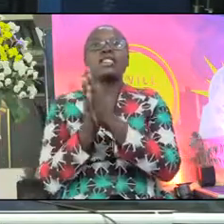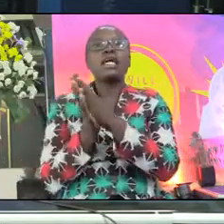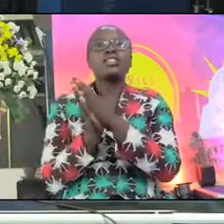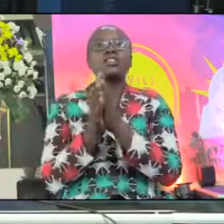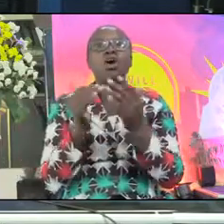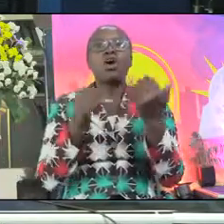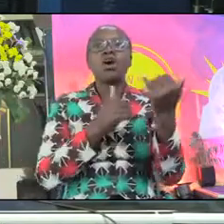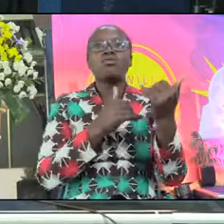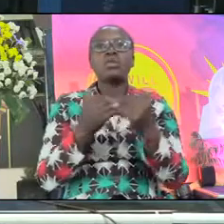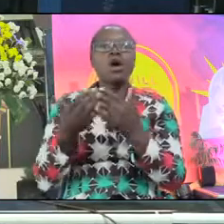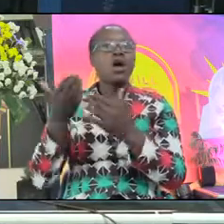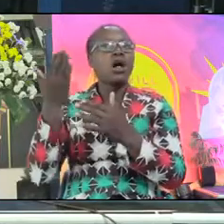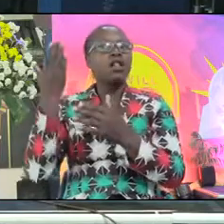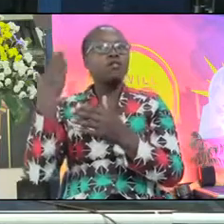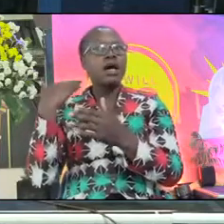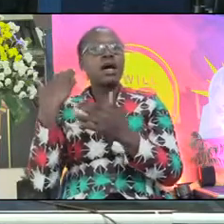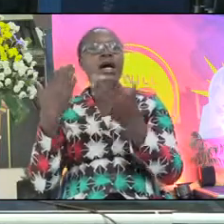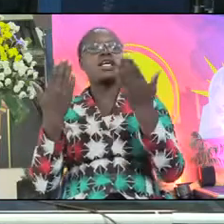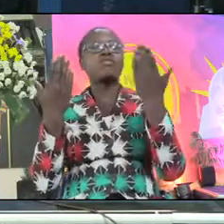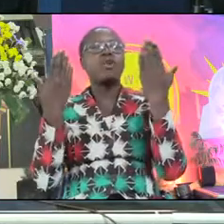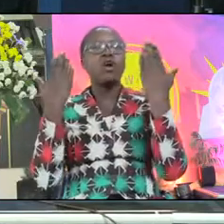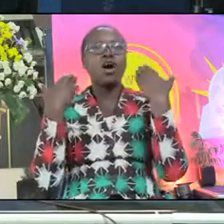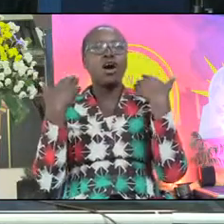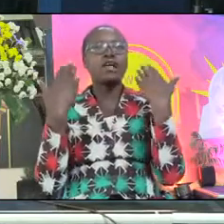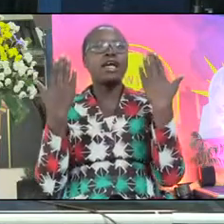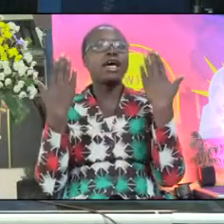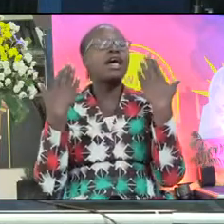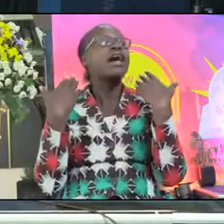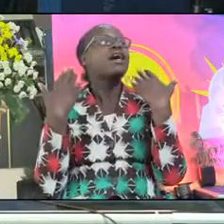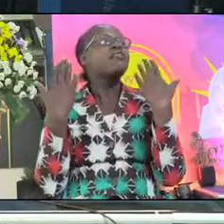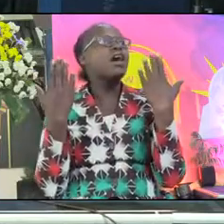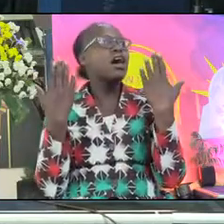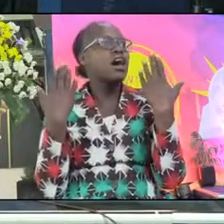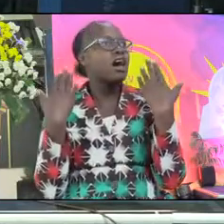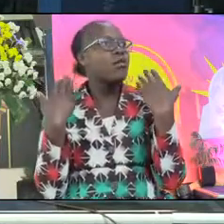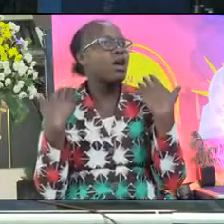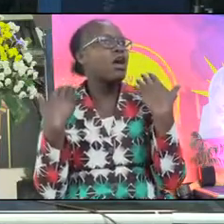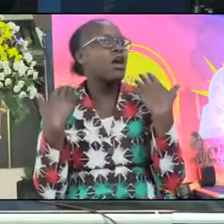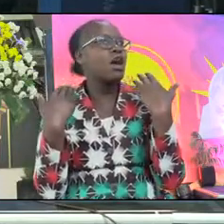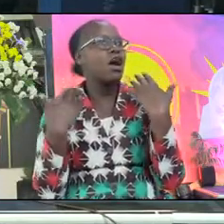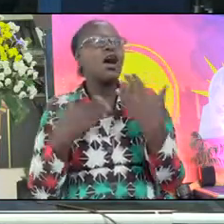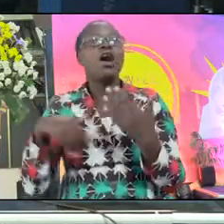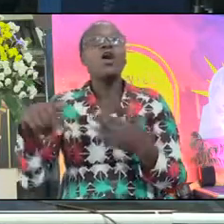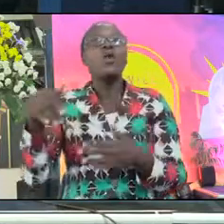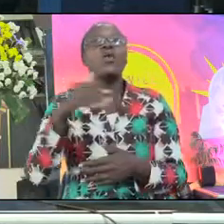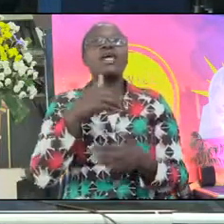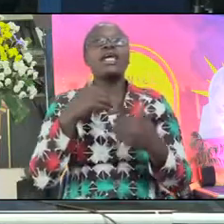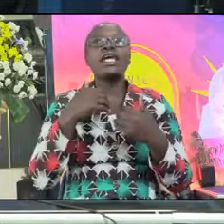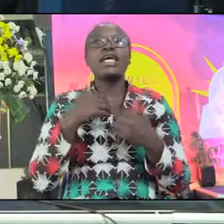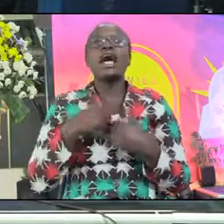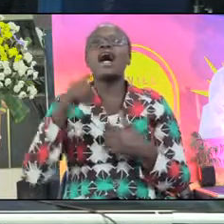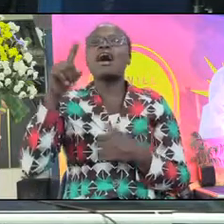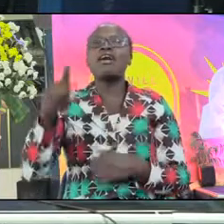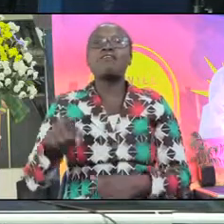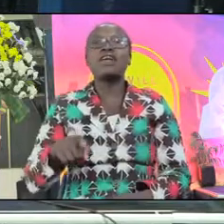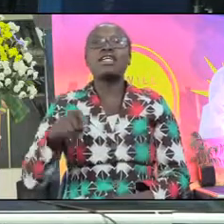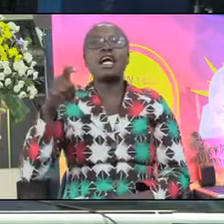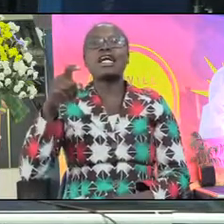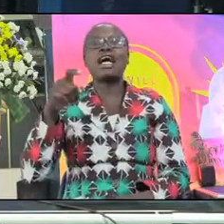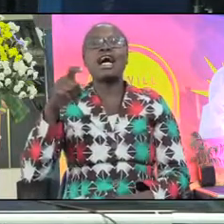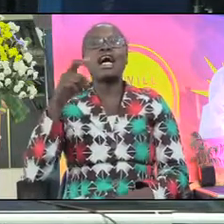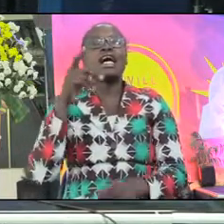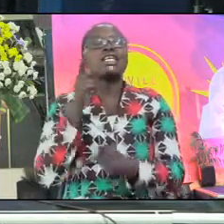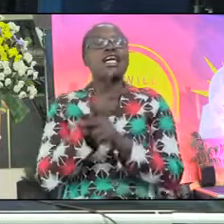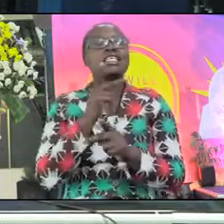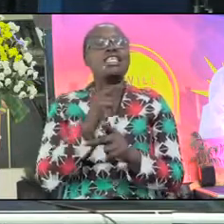shore. With the storms so past forever. Sing it now. We have